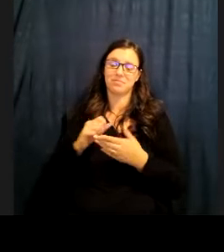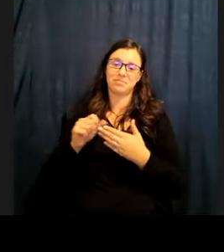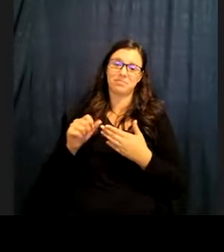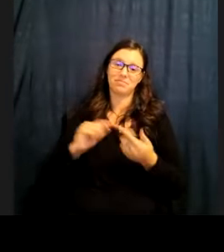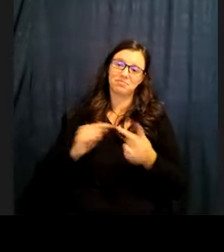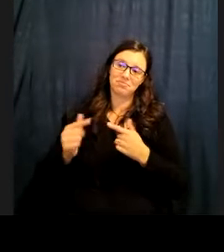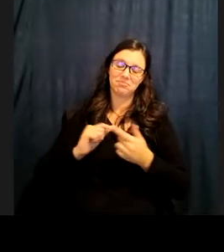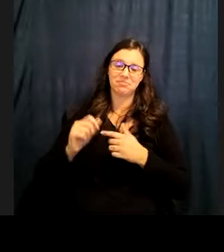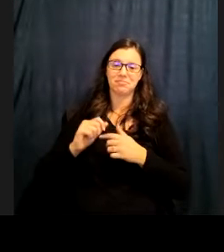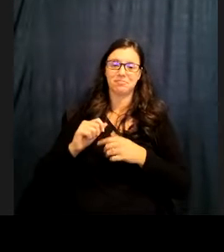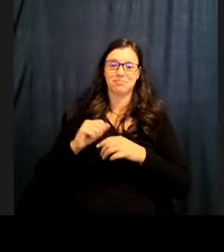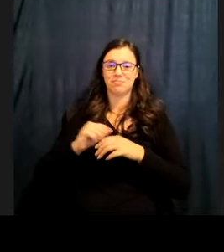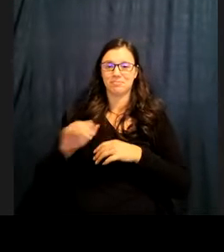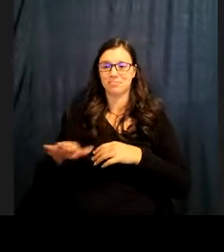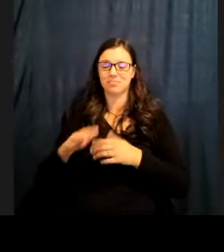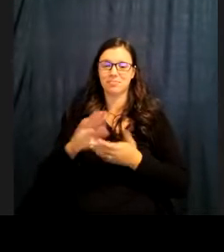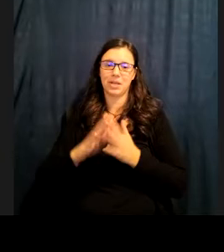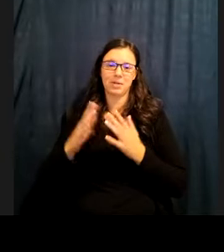other and sort of becoming friendly.